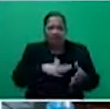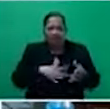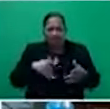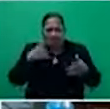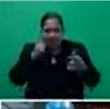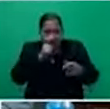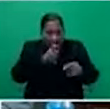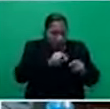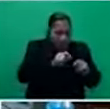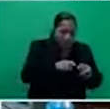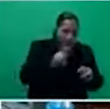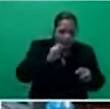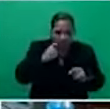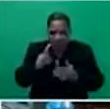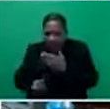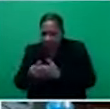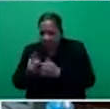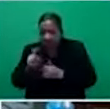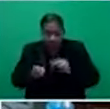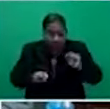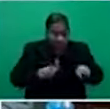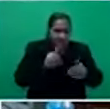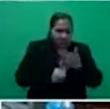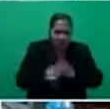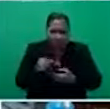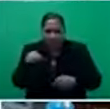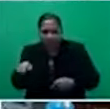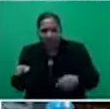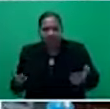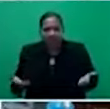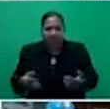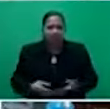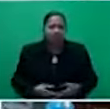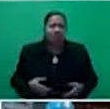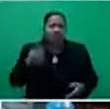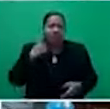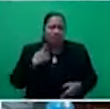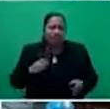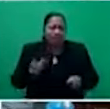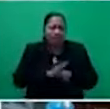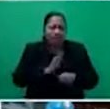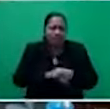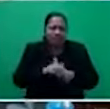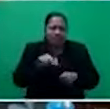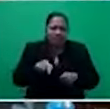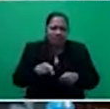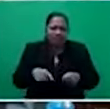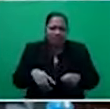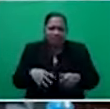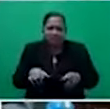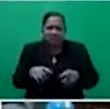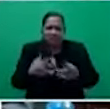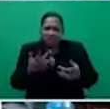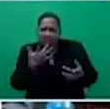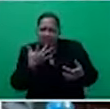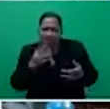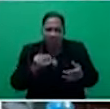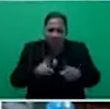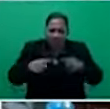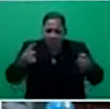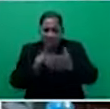to build this kind of cathartic moment, some big conspiracy, that's the word. Some conspiracy is going to take place. Mr.